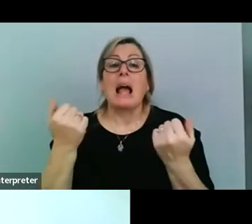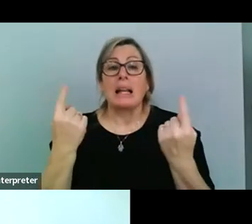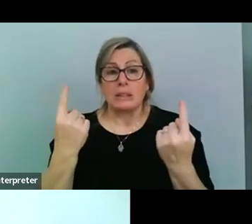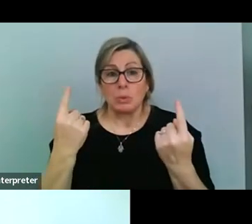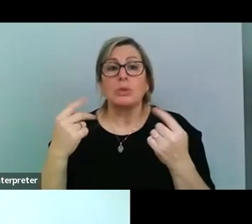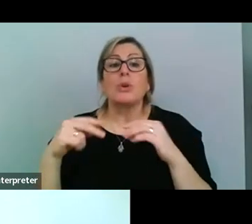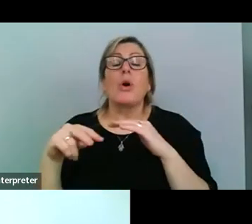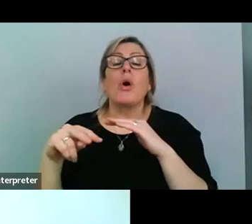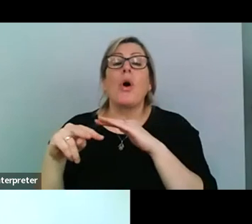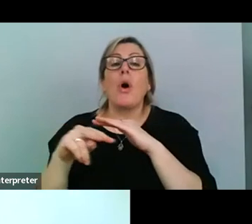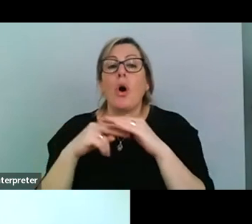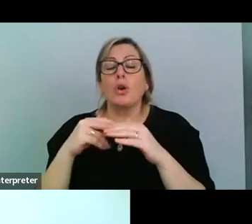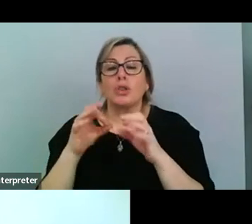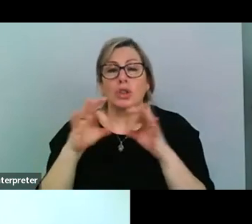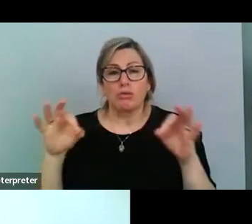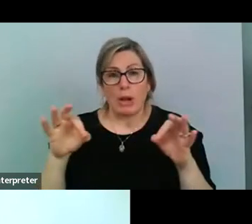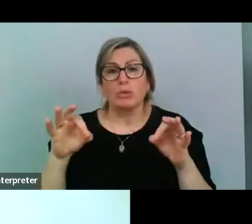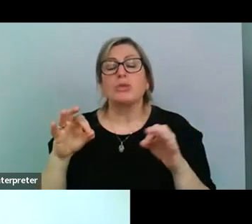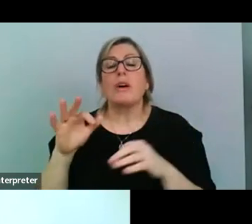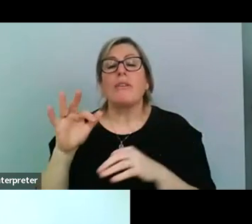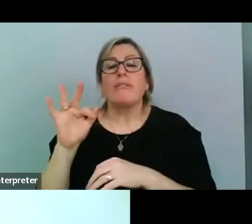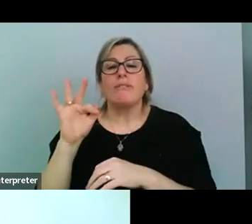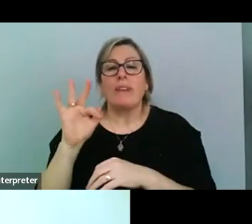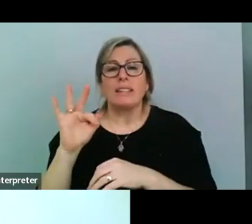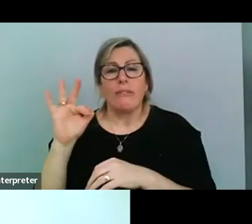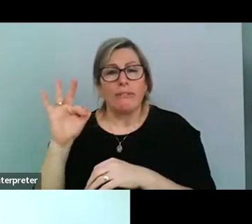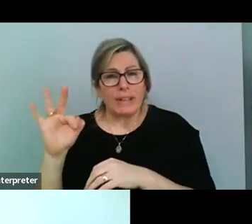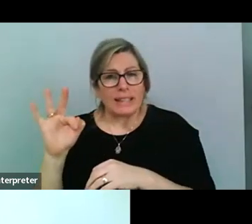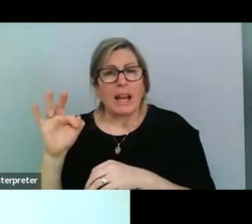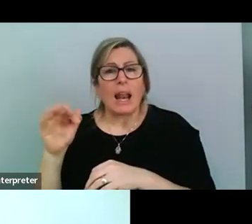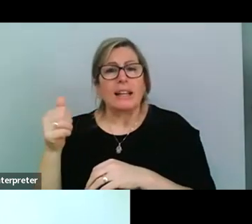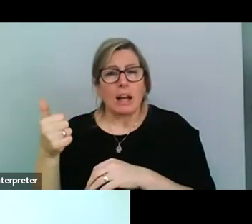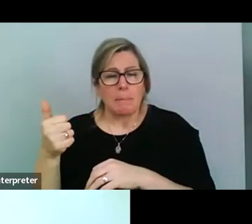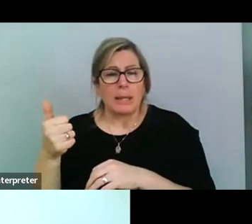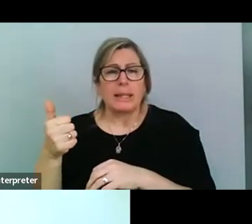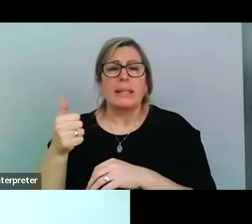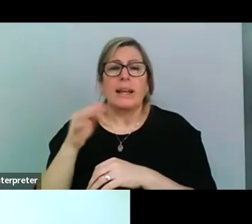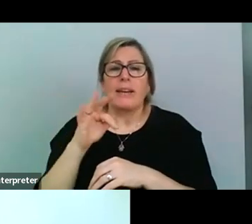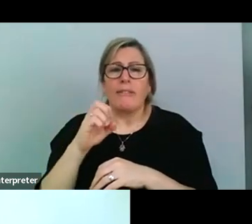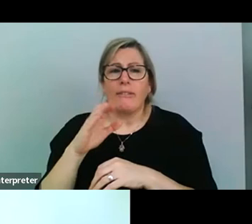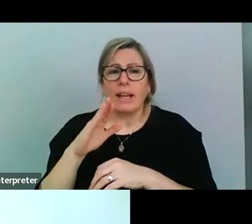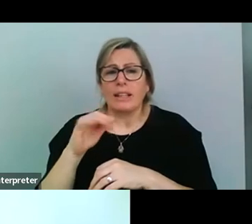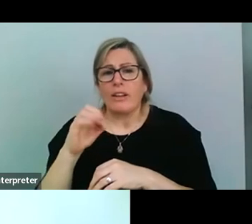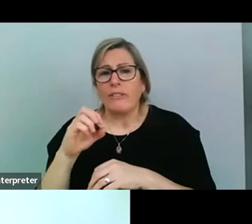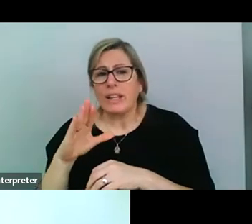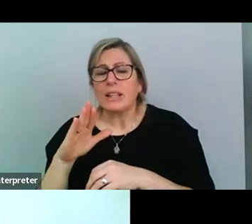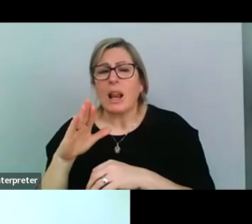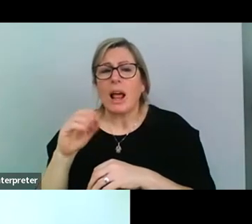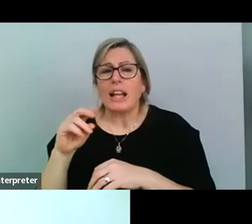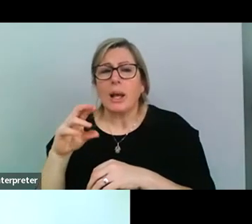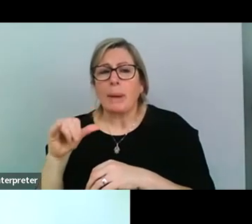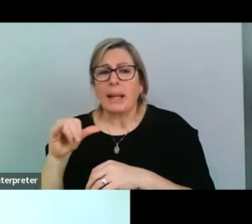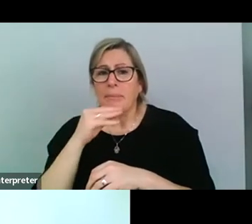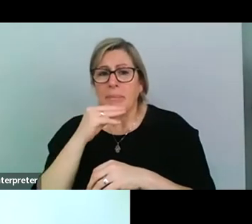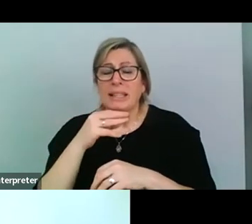the grounds of fetal anomaly, where the two doctors do certify that the baby